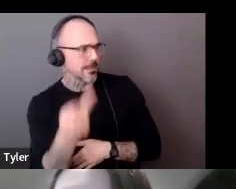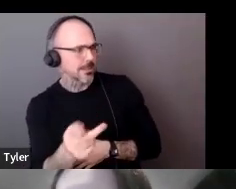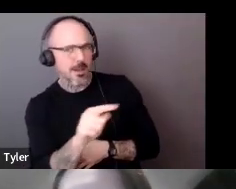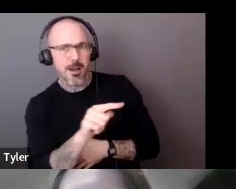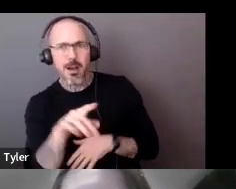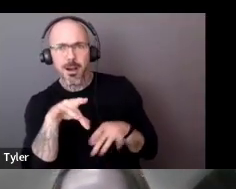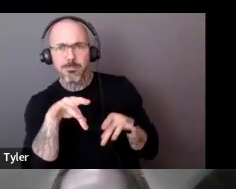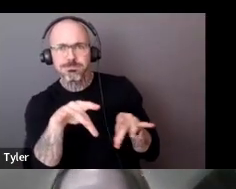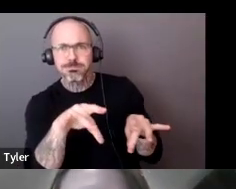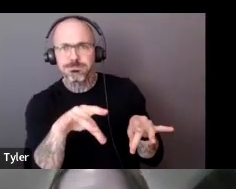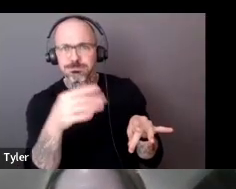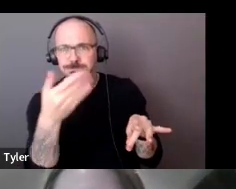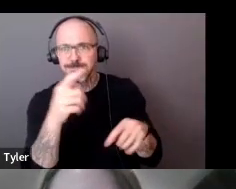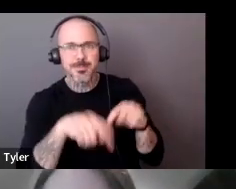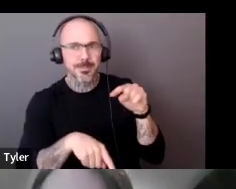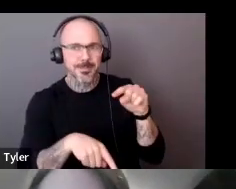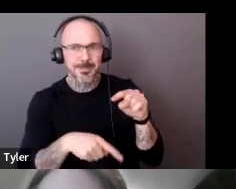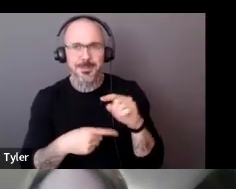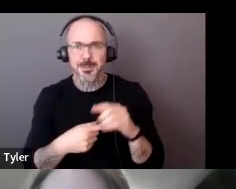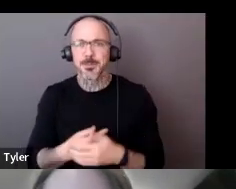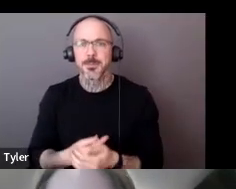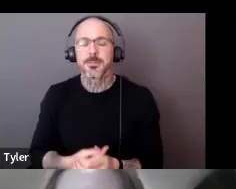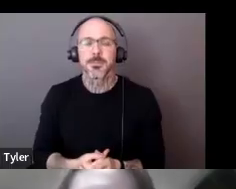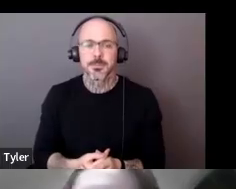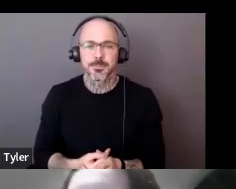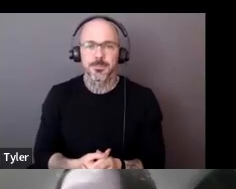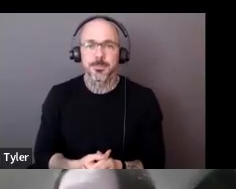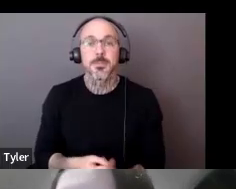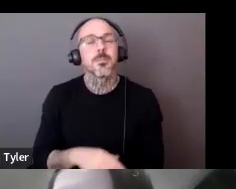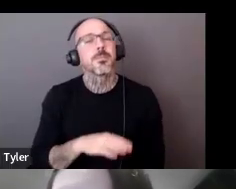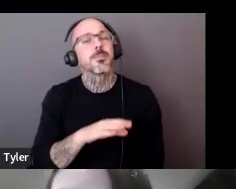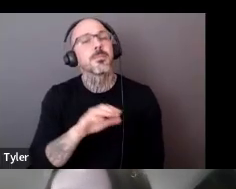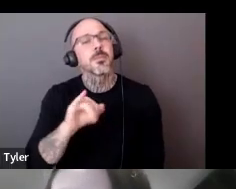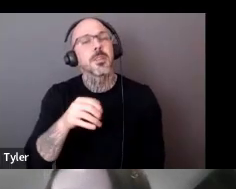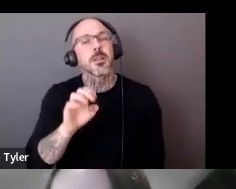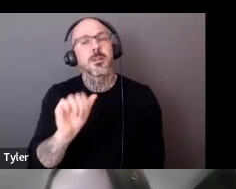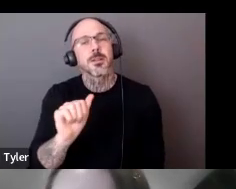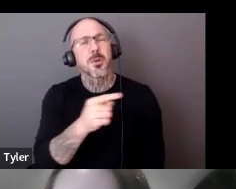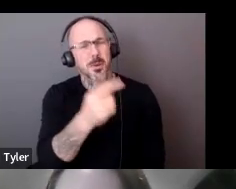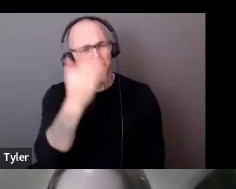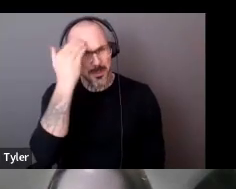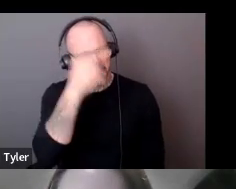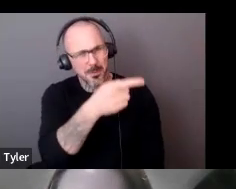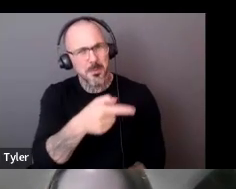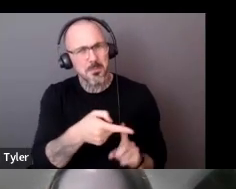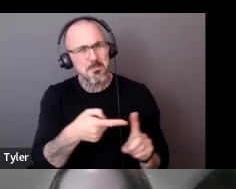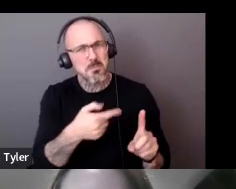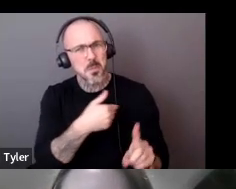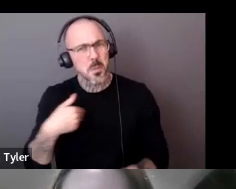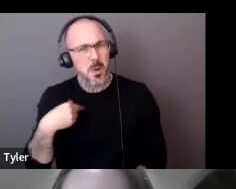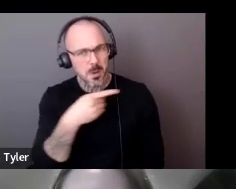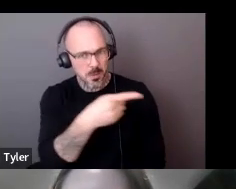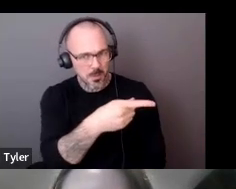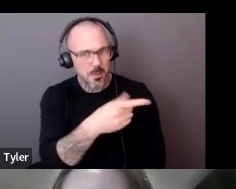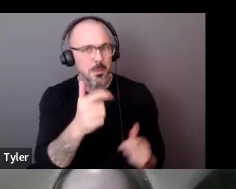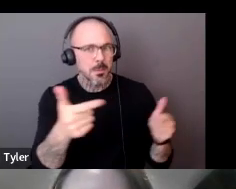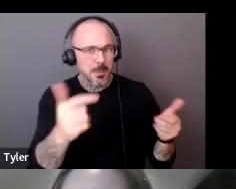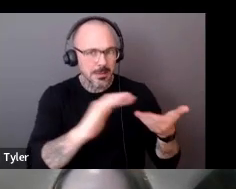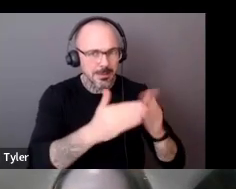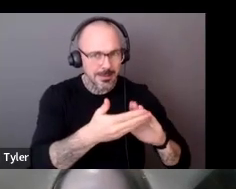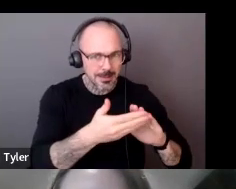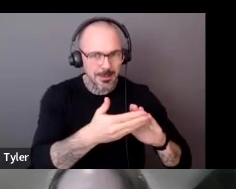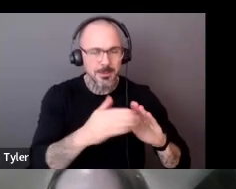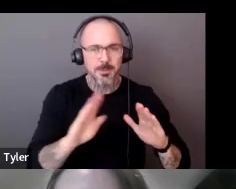Would you agree with Brianne? Because I know you're from Toronto and Brianne is from a smaller town, you're from a bigger city. Do